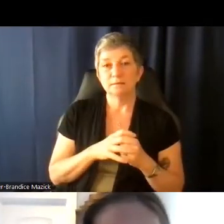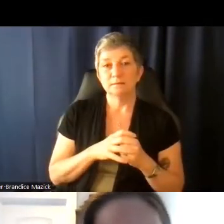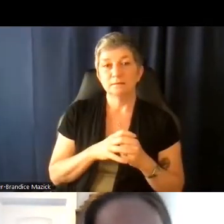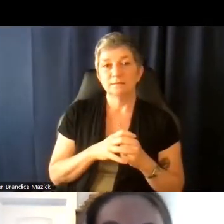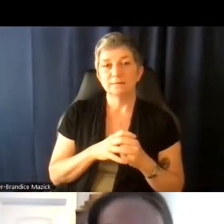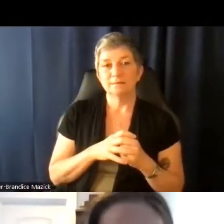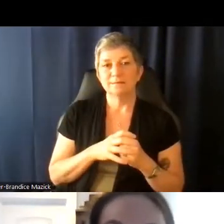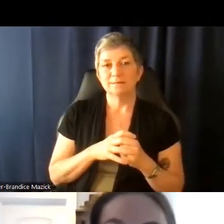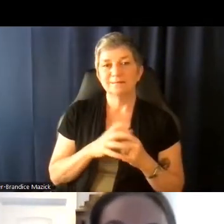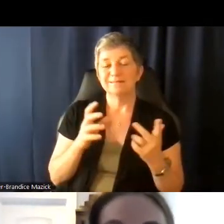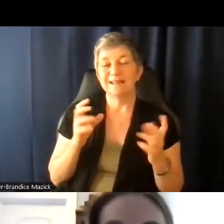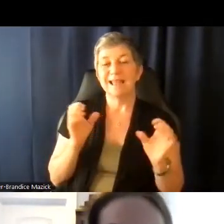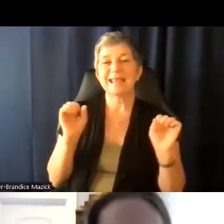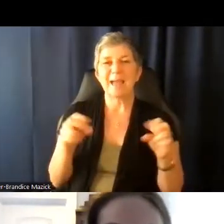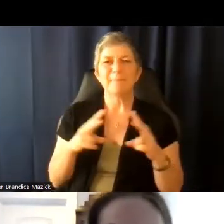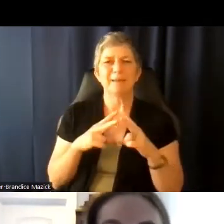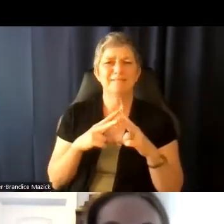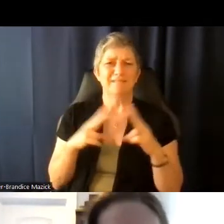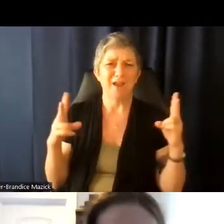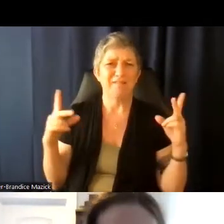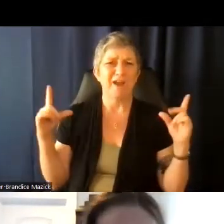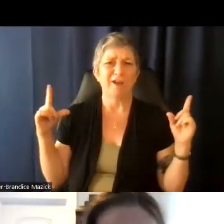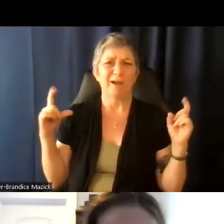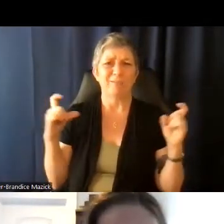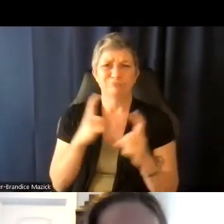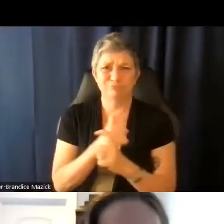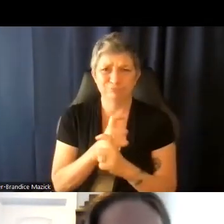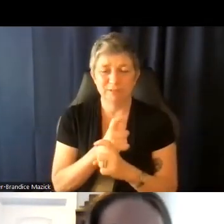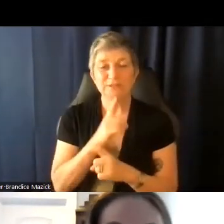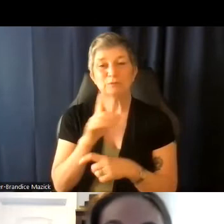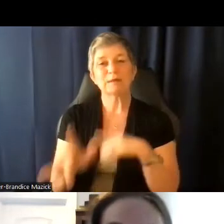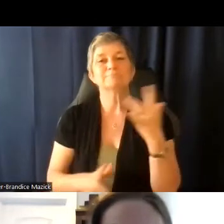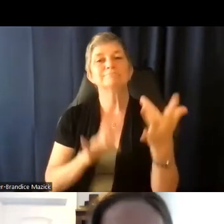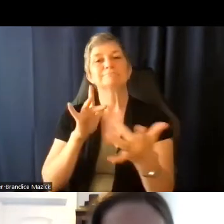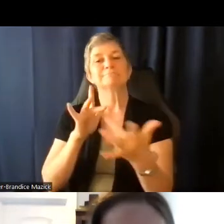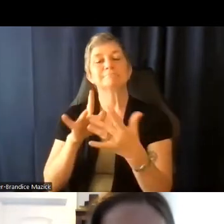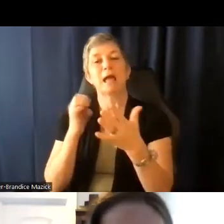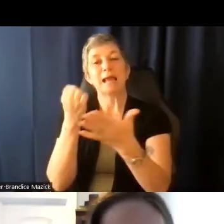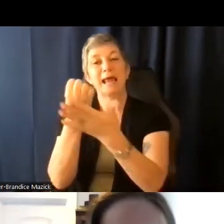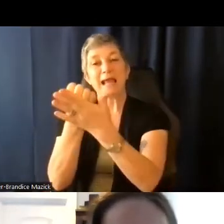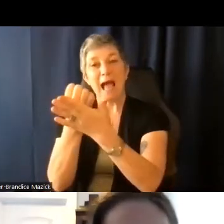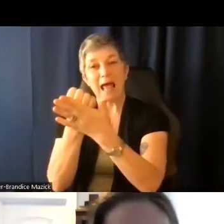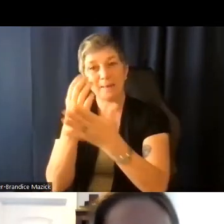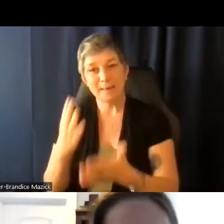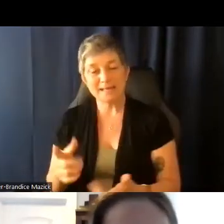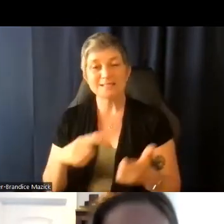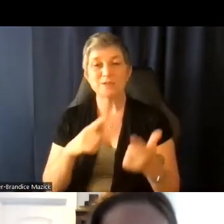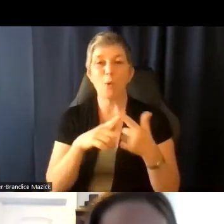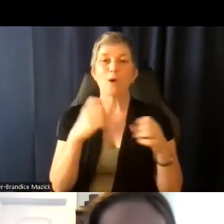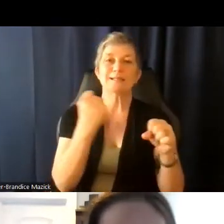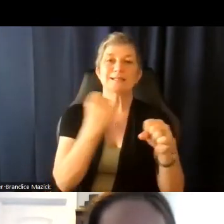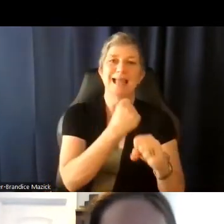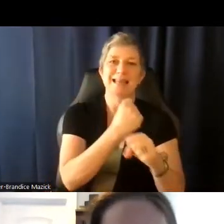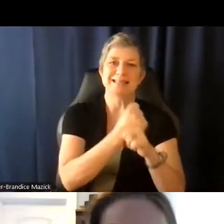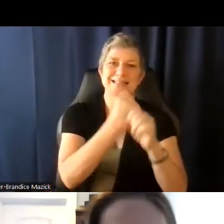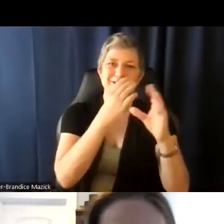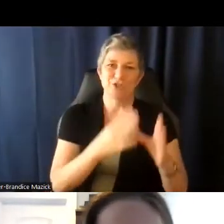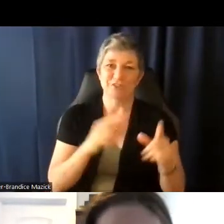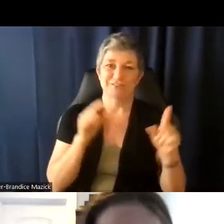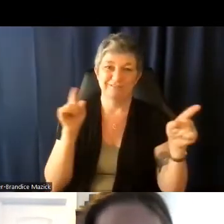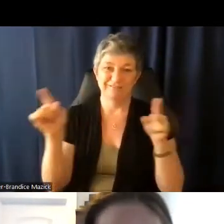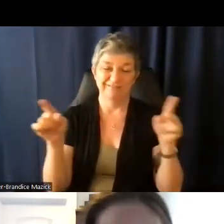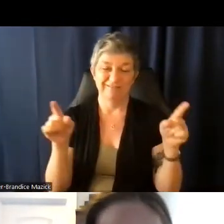this stuff can get very complicated. And so you really want to get in touch with an economist or a statistician early on. And for